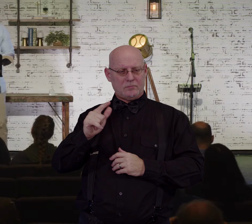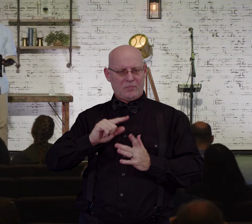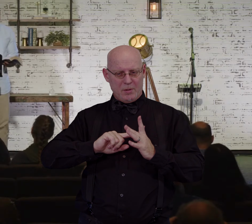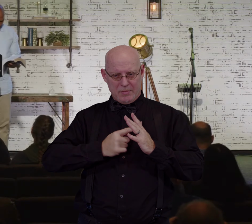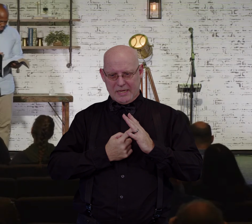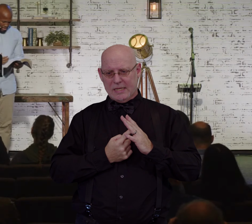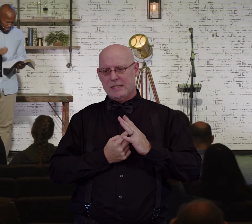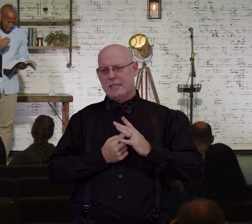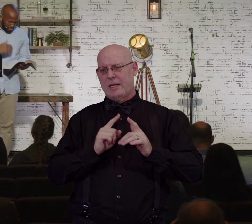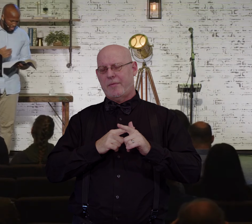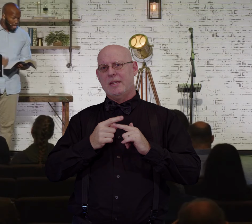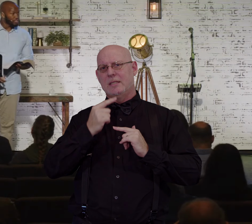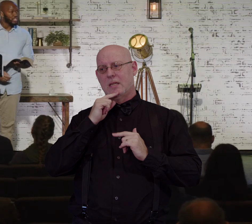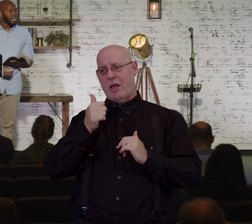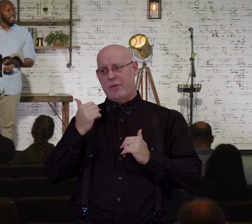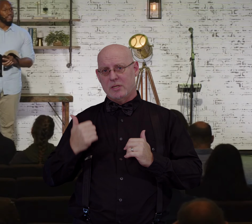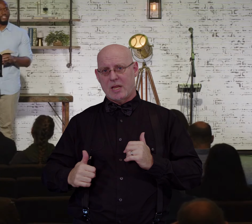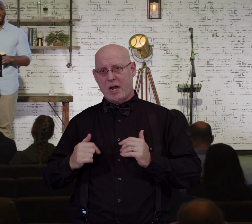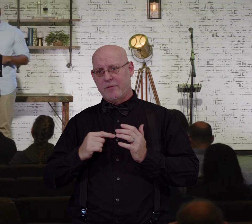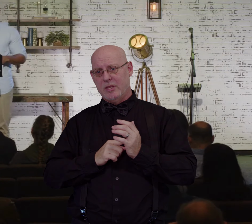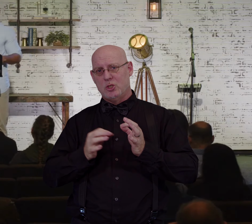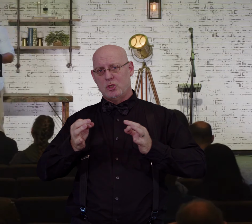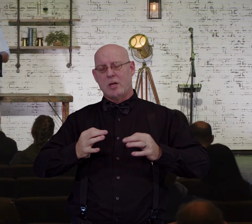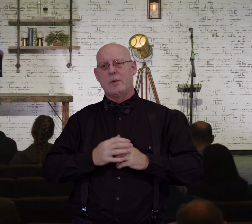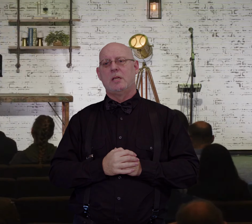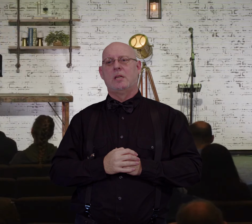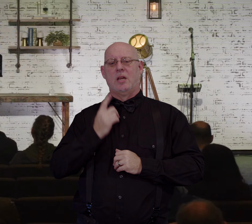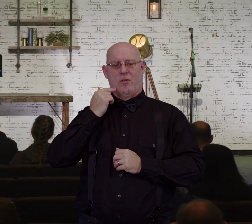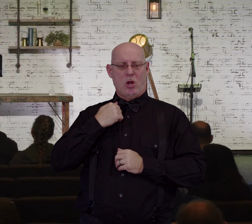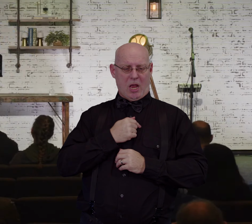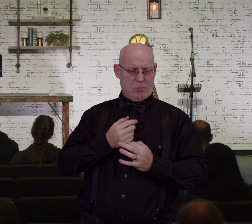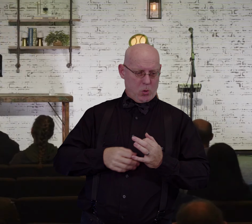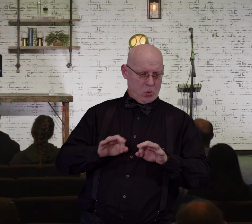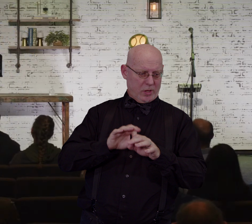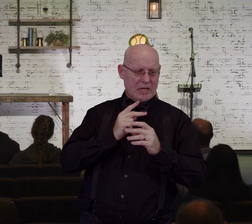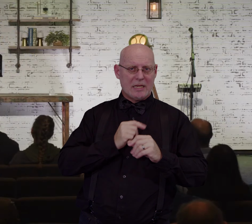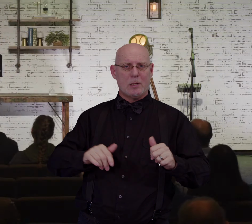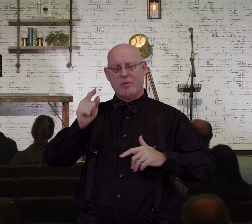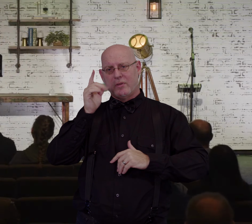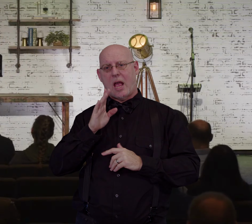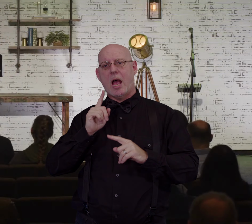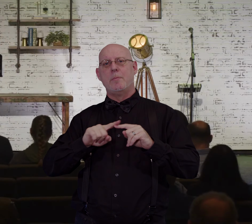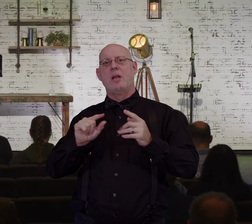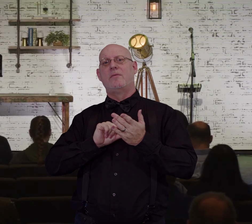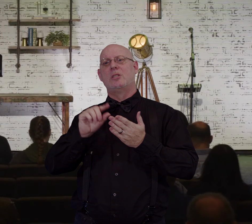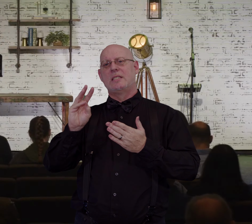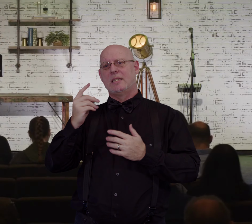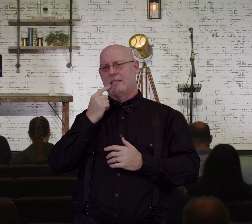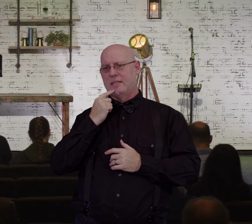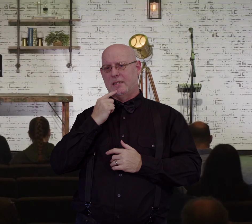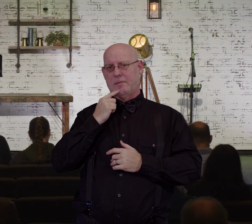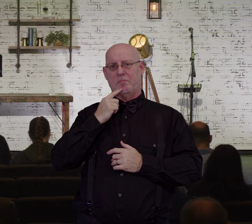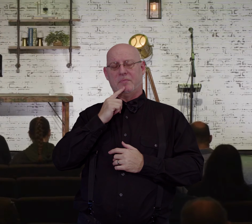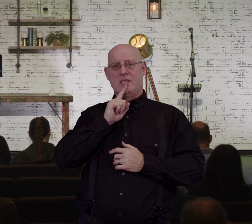Paul begins there, but then he says on the other side of this judgment. So for us being worthy of the kingdom of God, but in verse 6, he says, since indeed